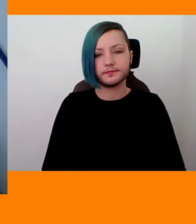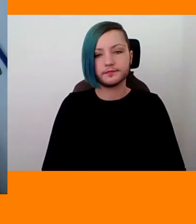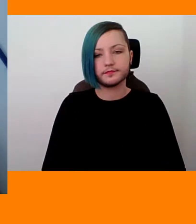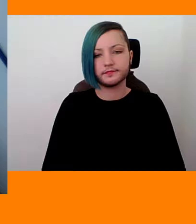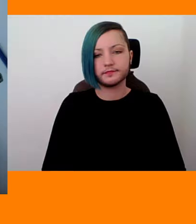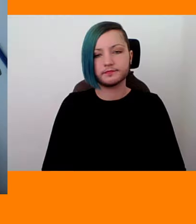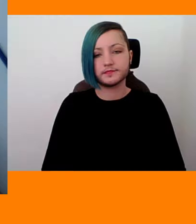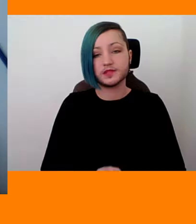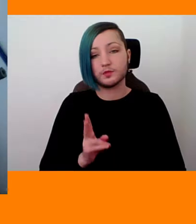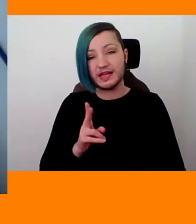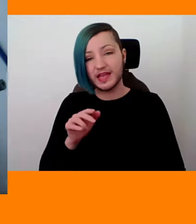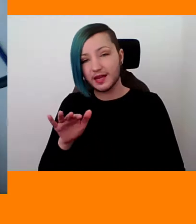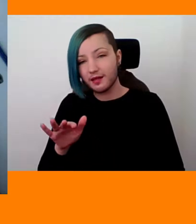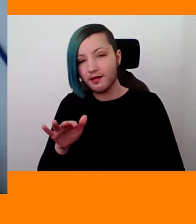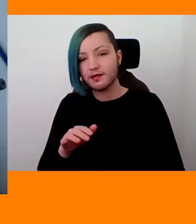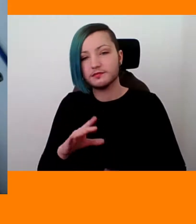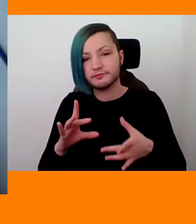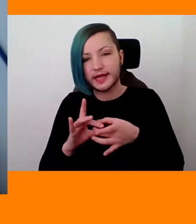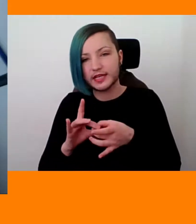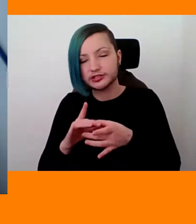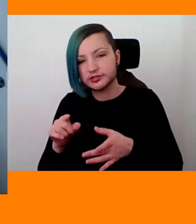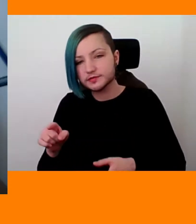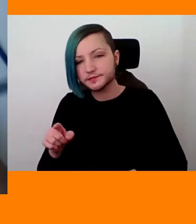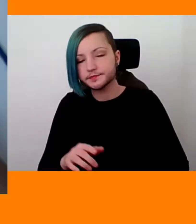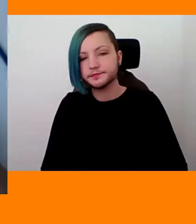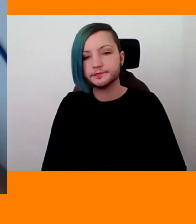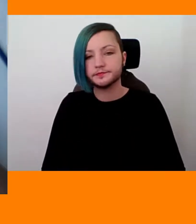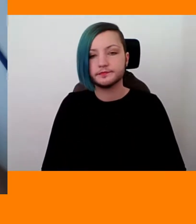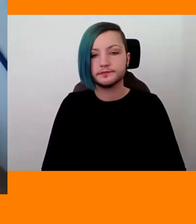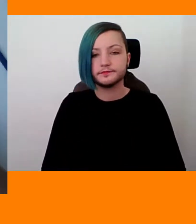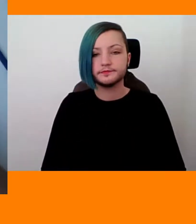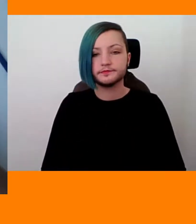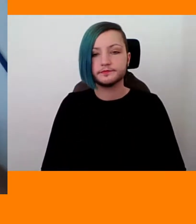And again, in this section here where it connects.